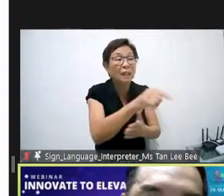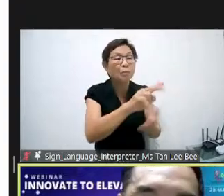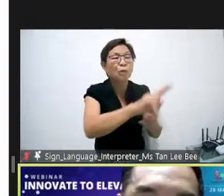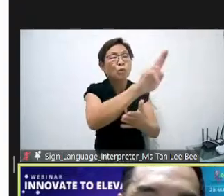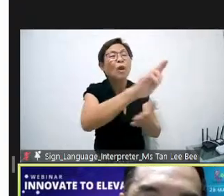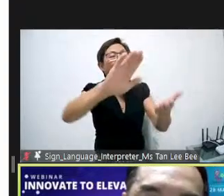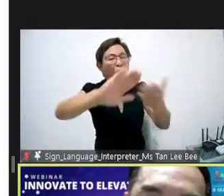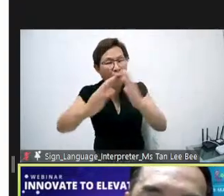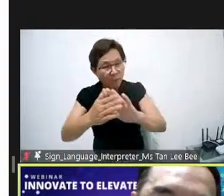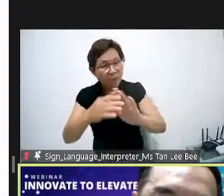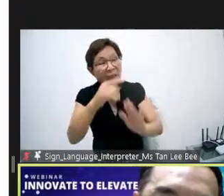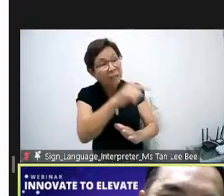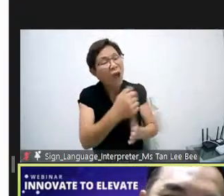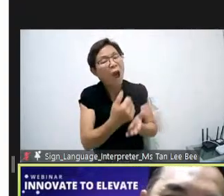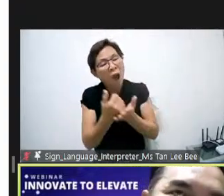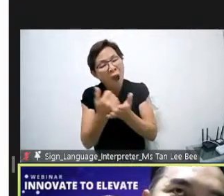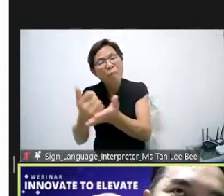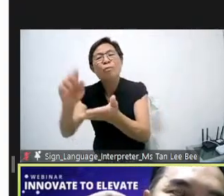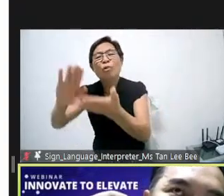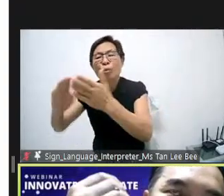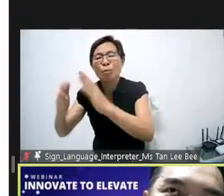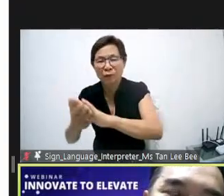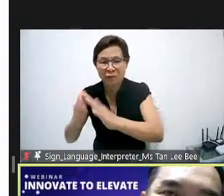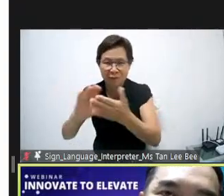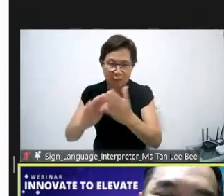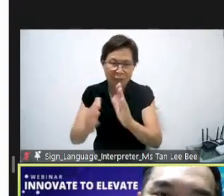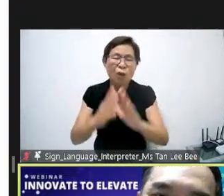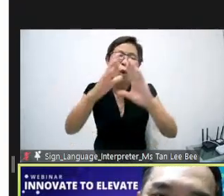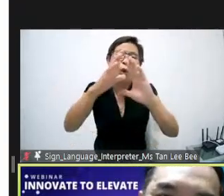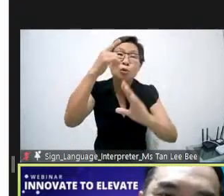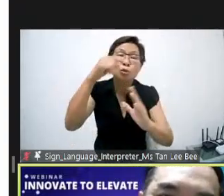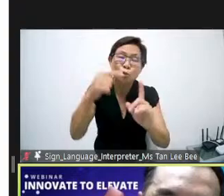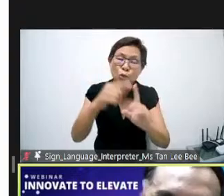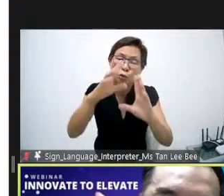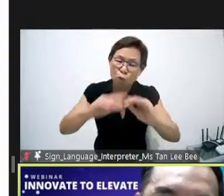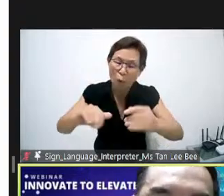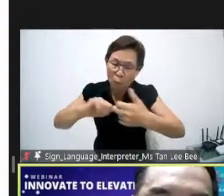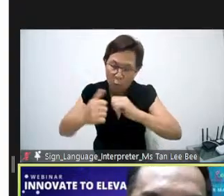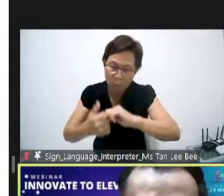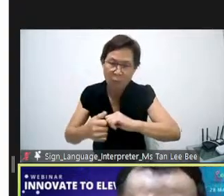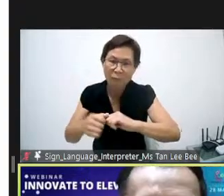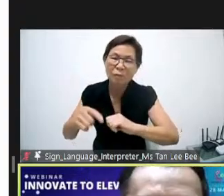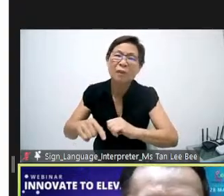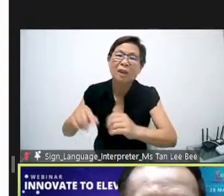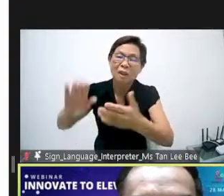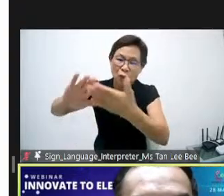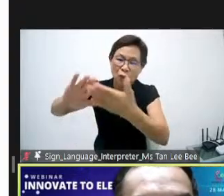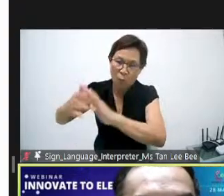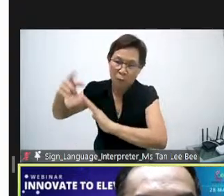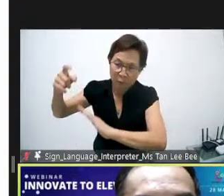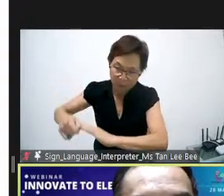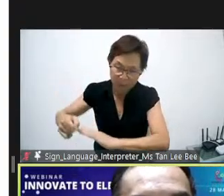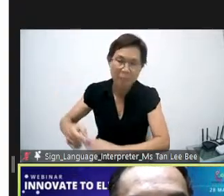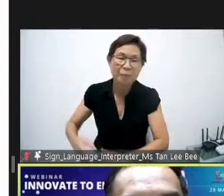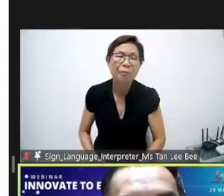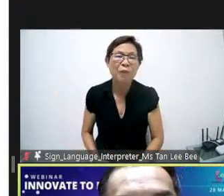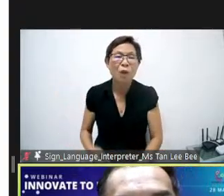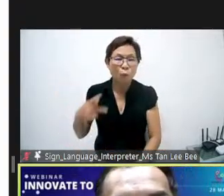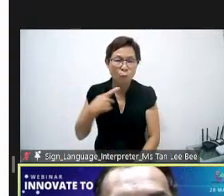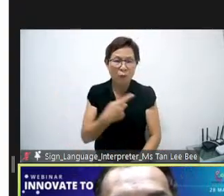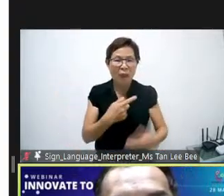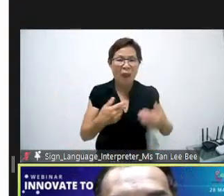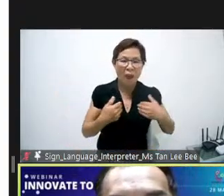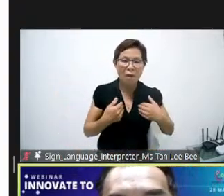our community to bring all the solutions that they need further forward. Okay, we also have Ministry